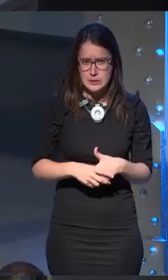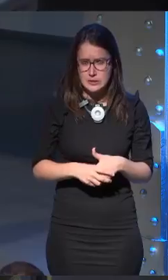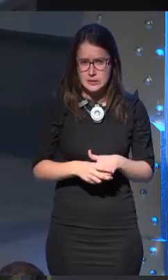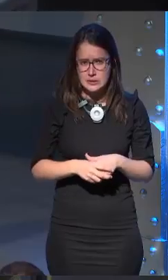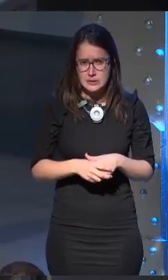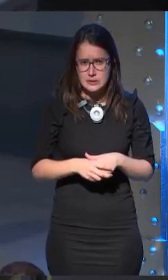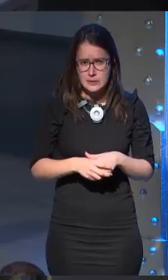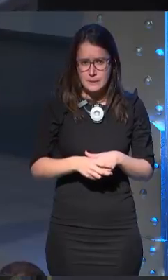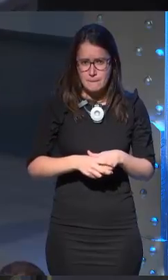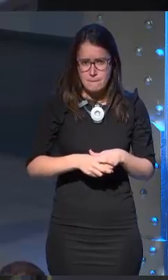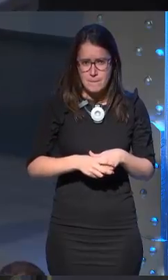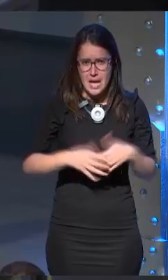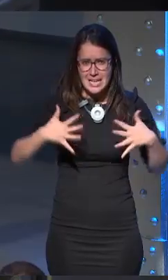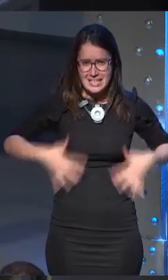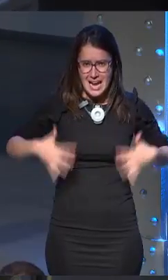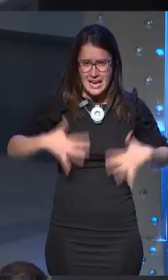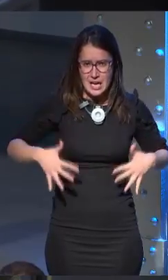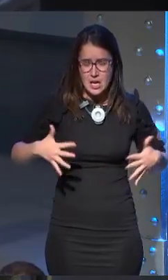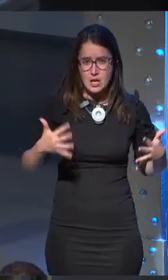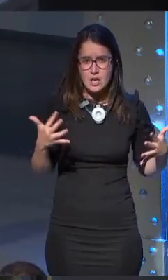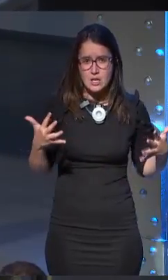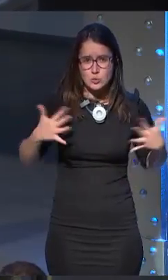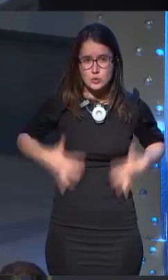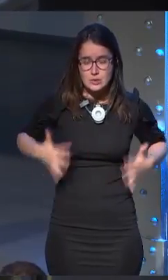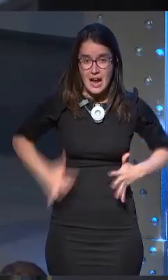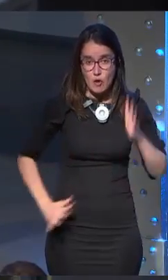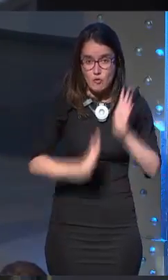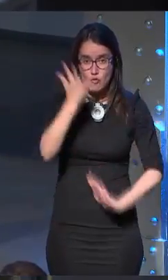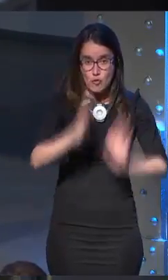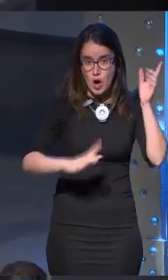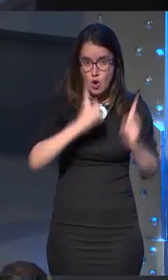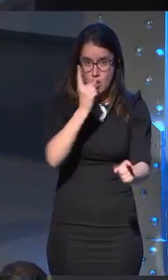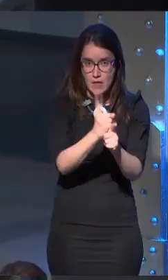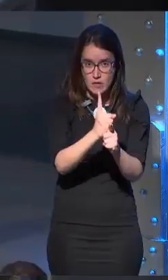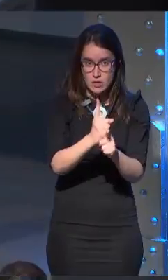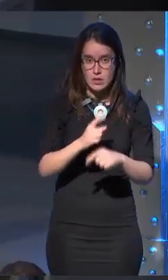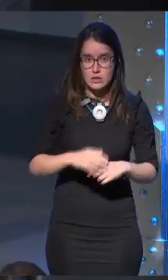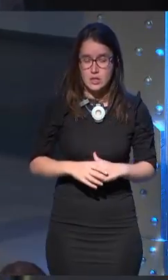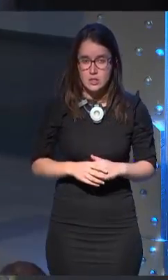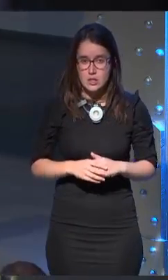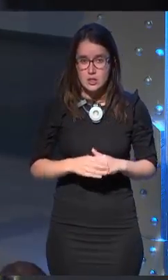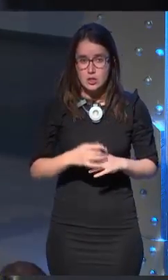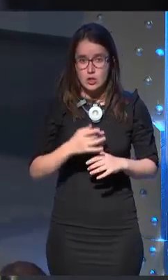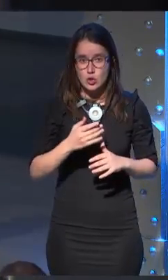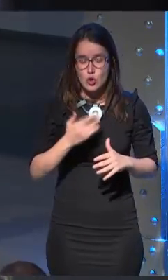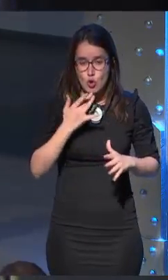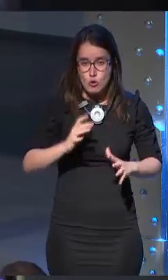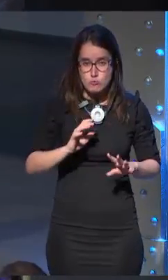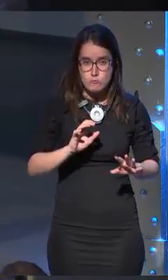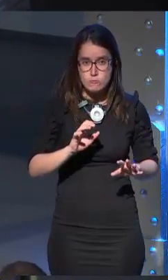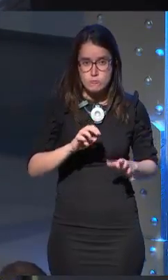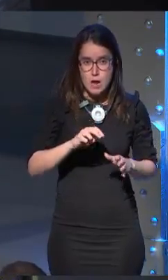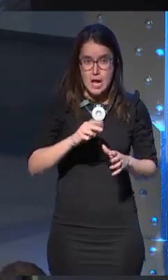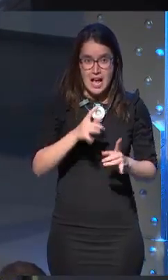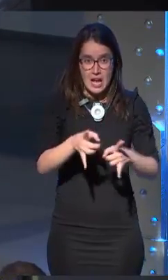like a fire-resistant suit that the pressure volume. So if you lose pressurization, the volume is